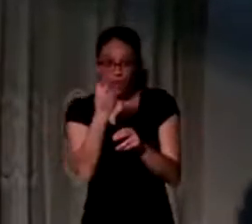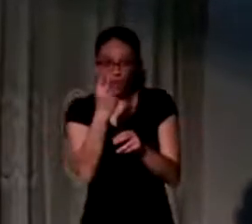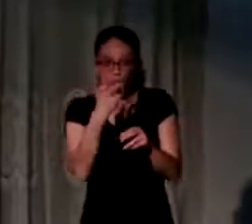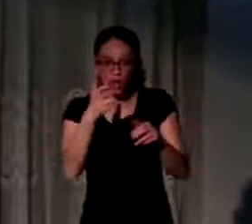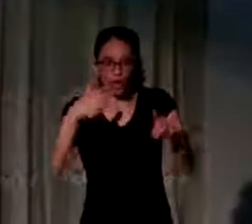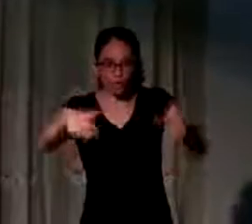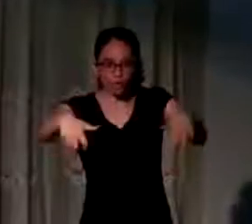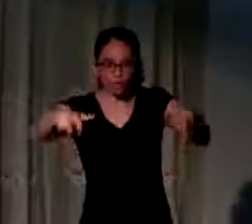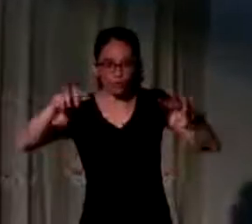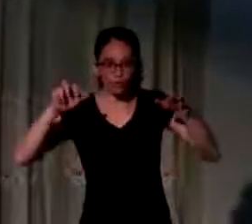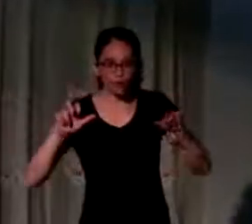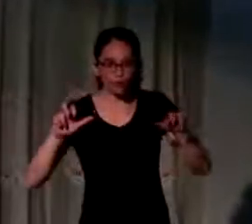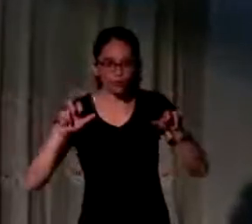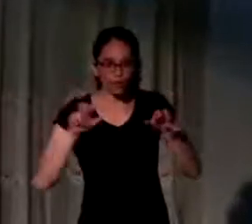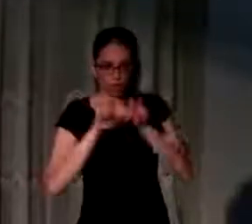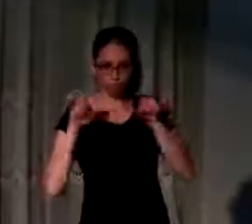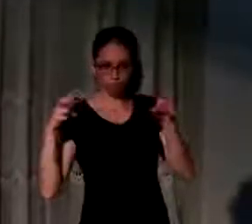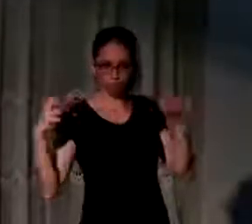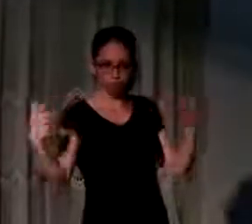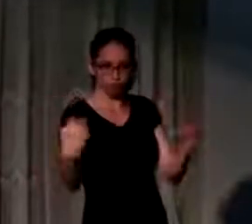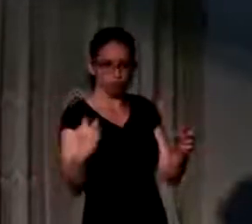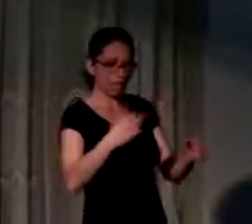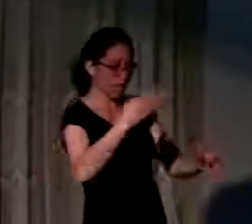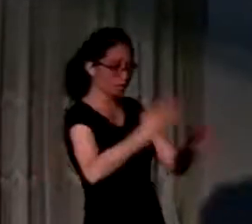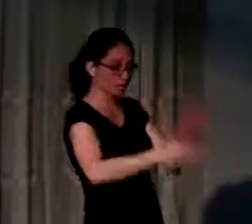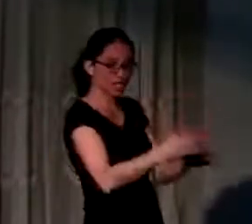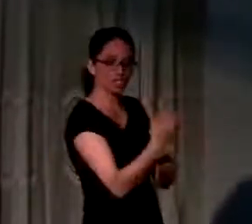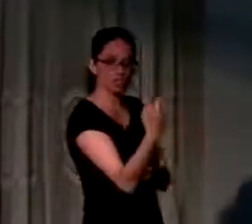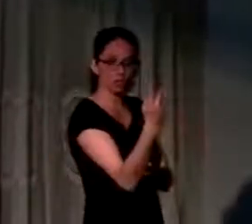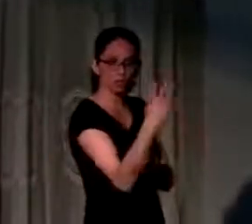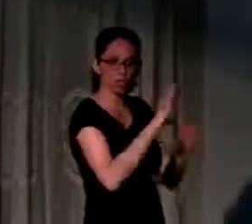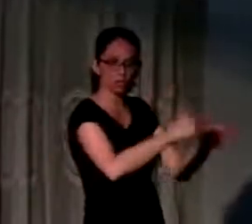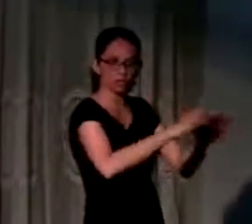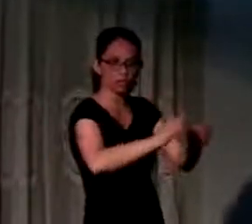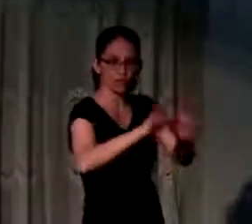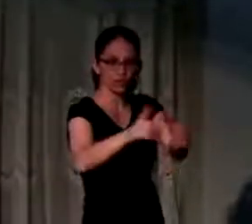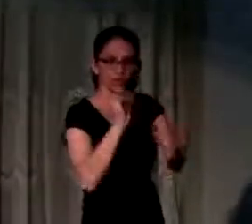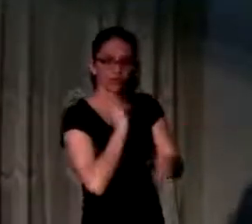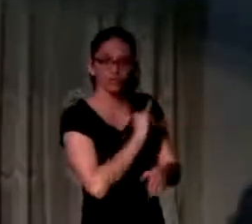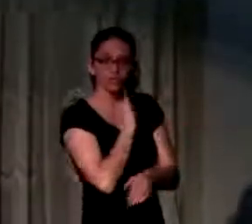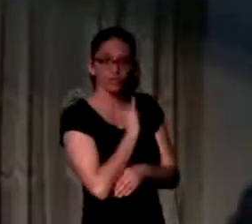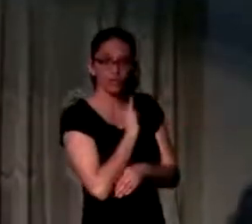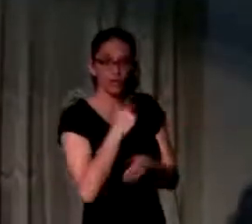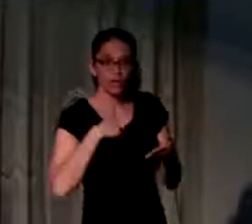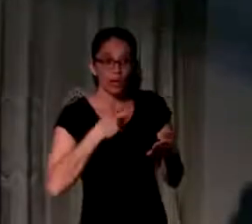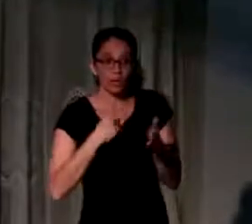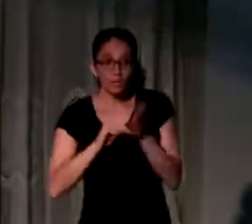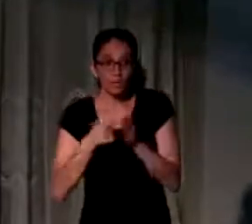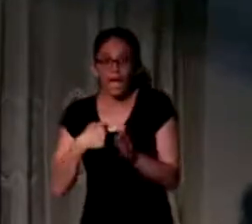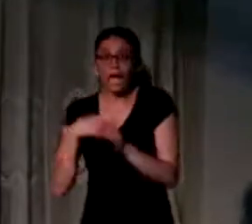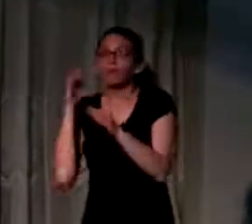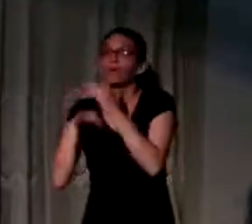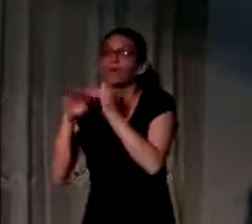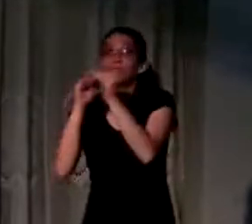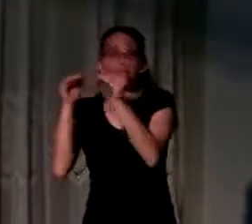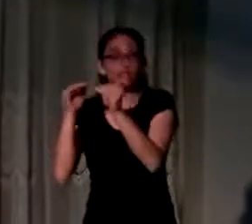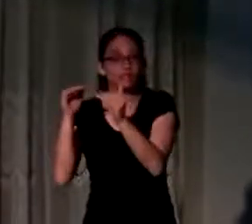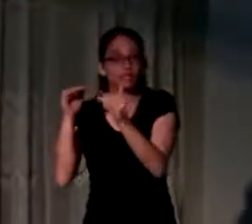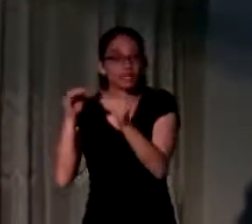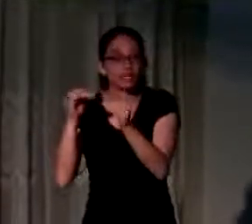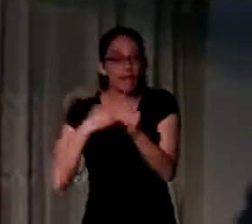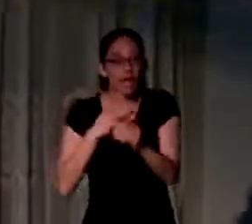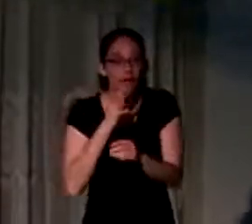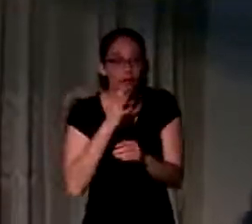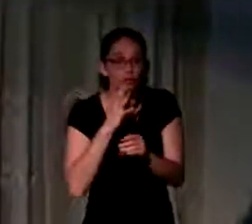and judge the 12 tribes of Israel. I'm going to go to the ends of the earth. And I'm going to proclaim in languages I do